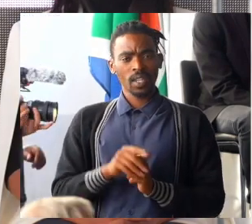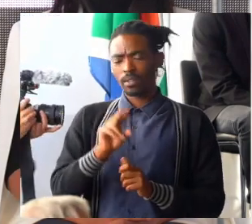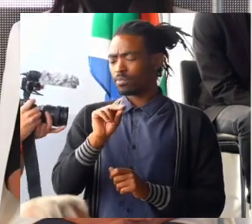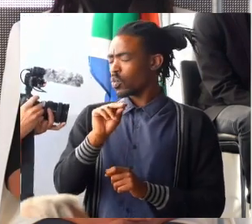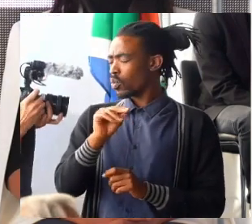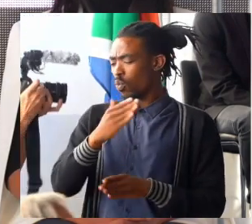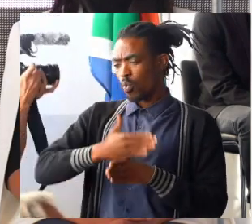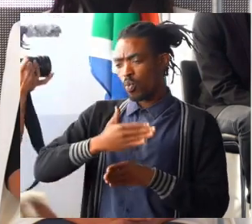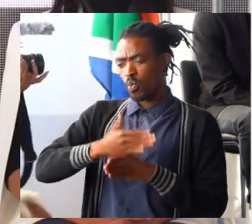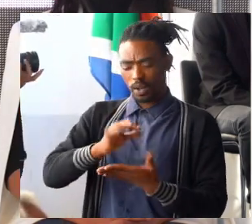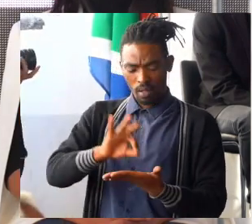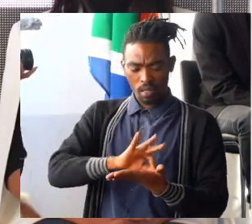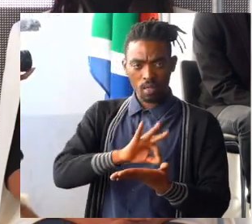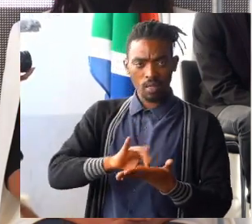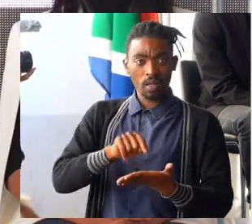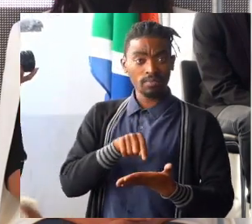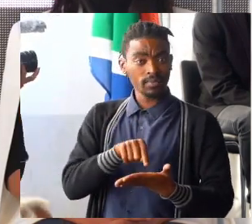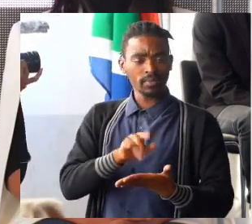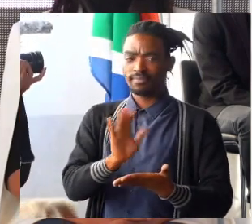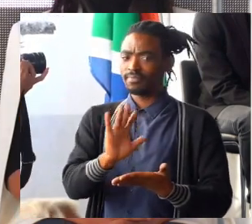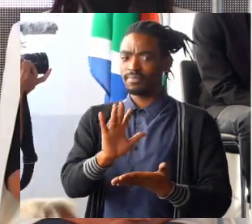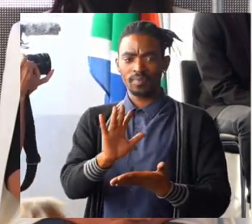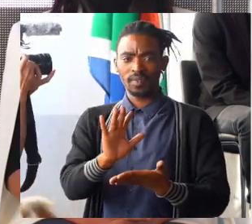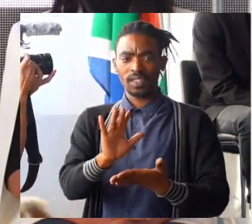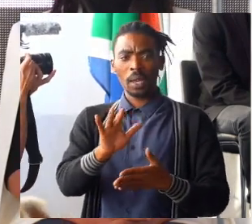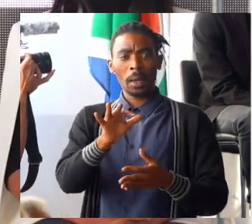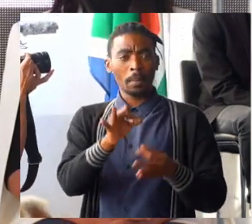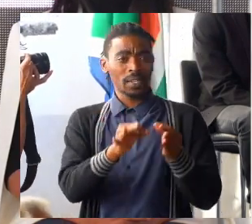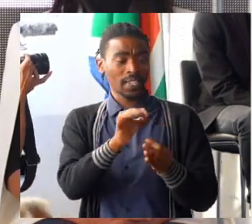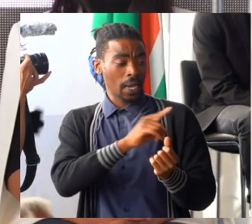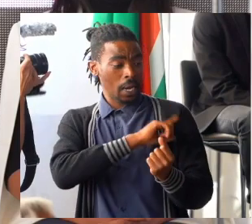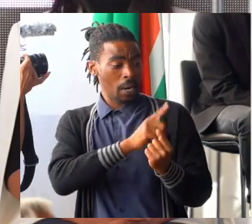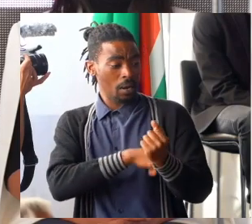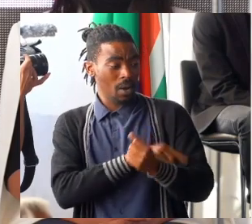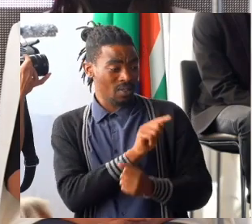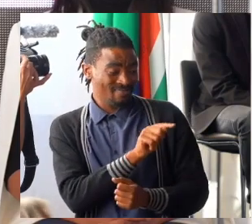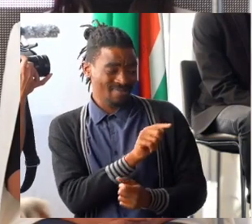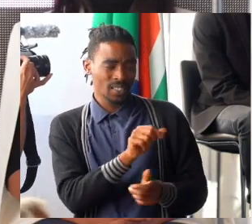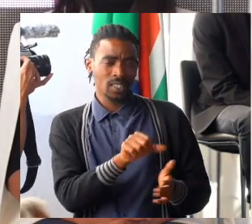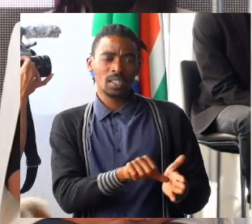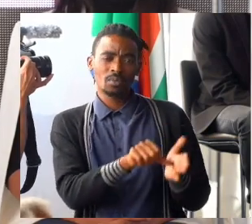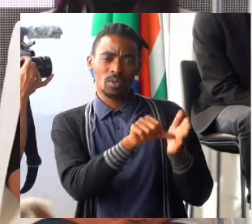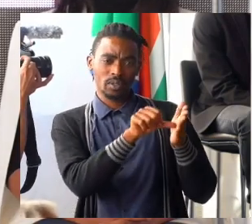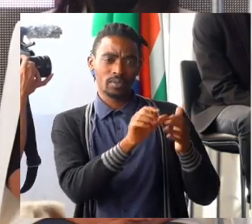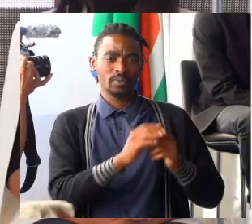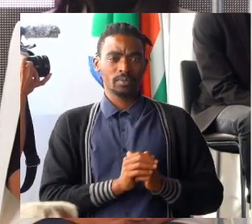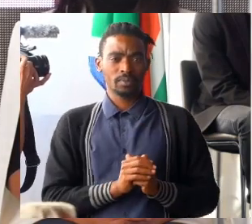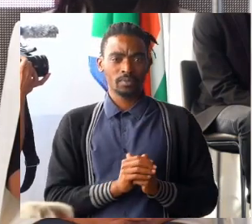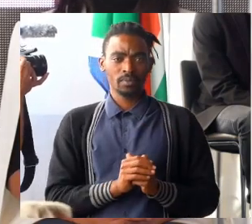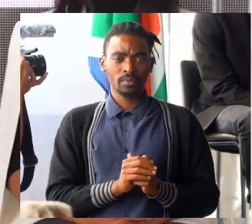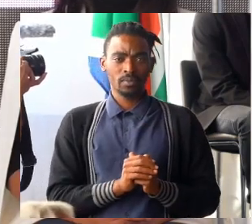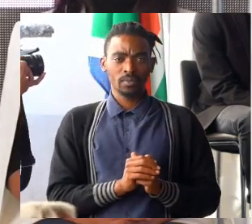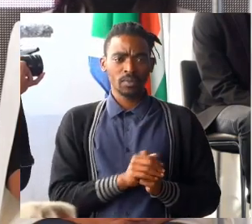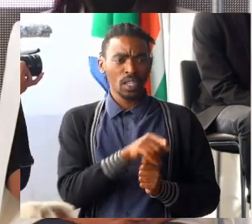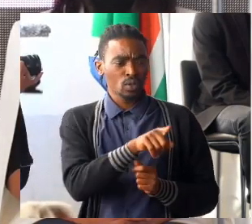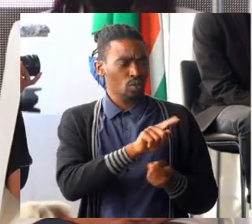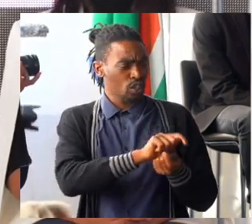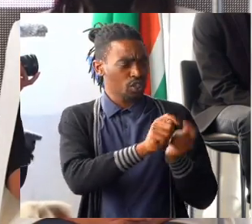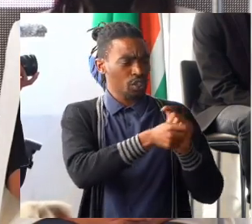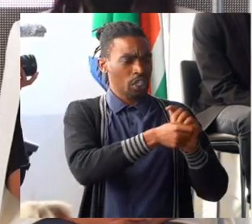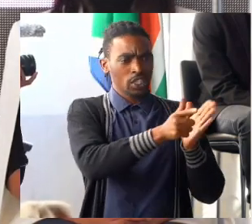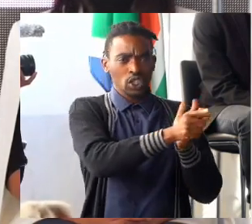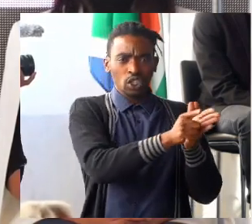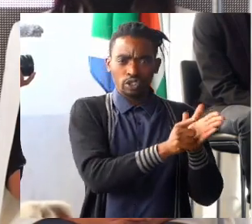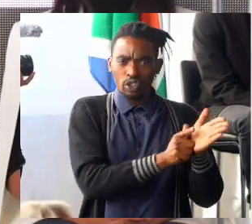the ballot only. Political power is really important, because it enables you to change laws, to